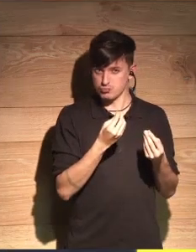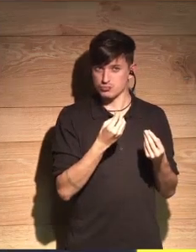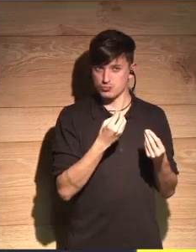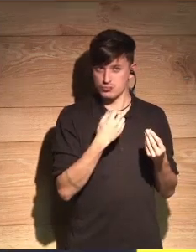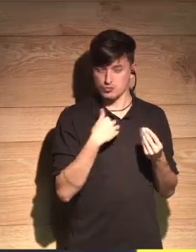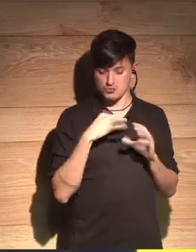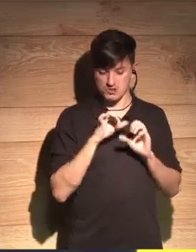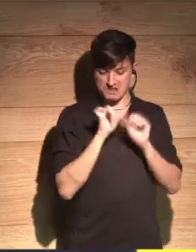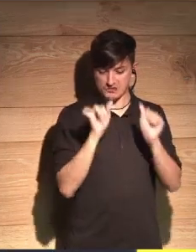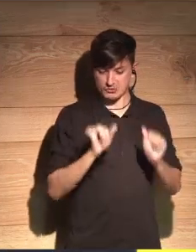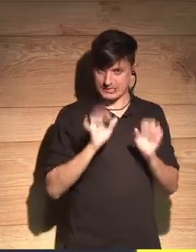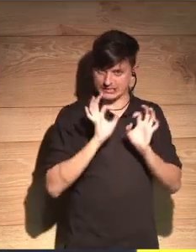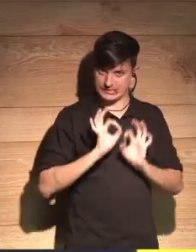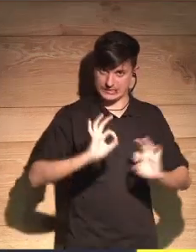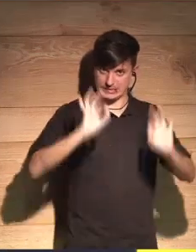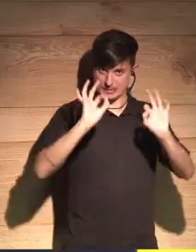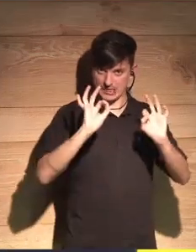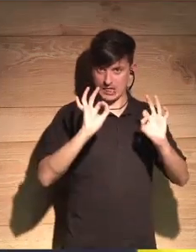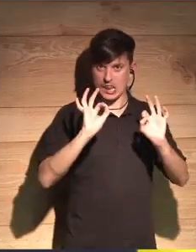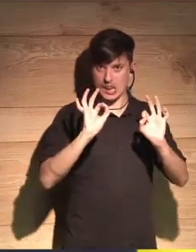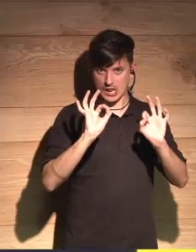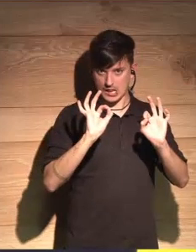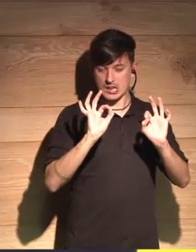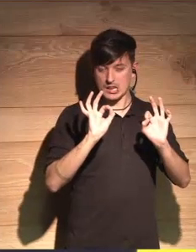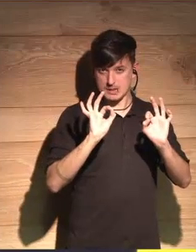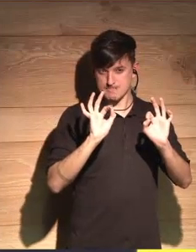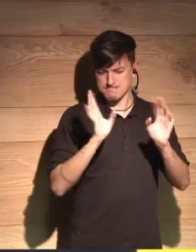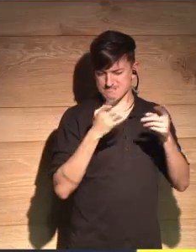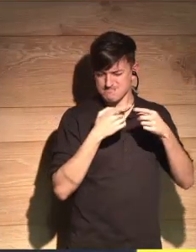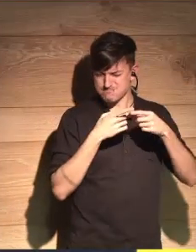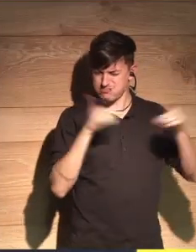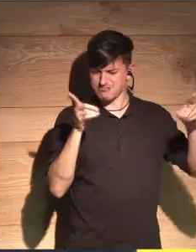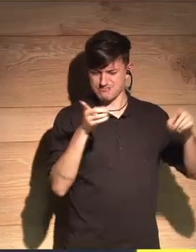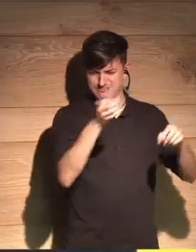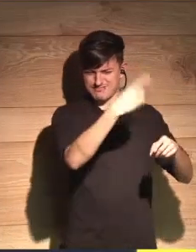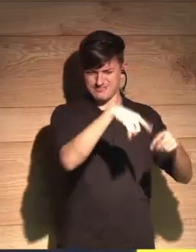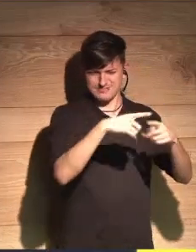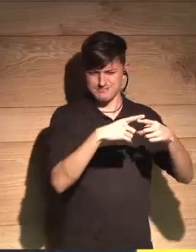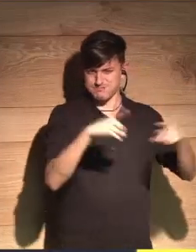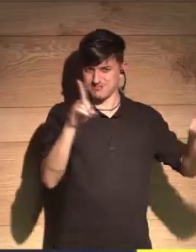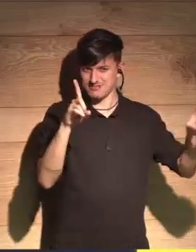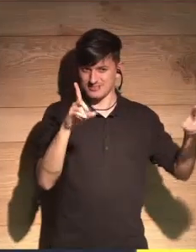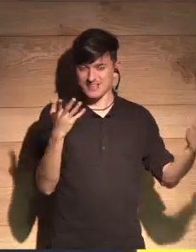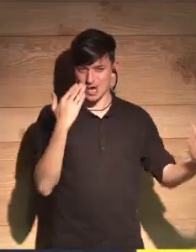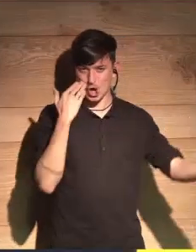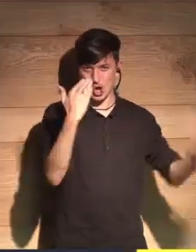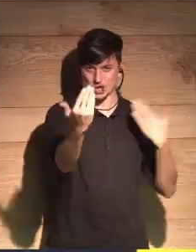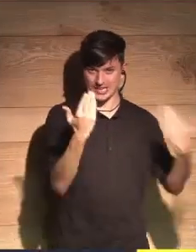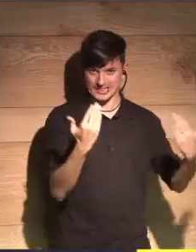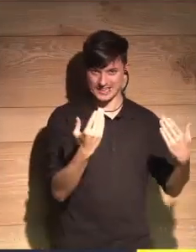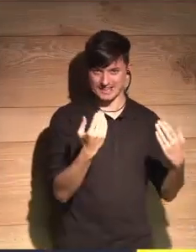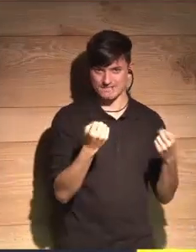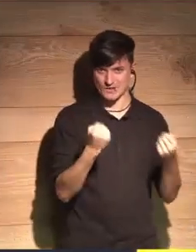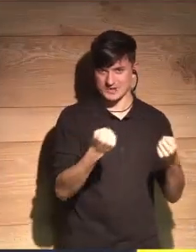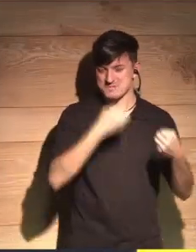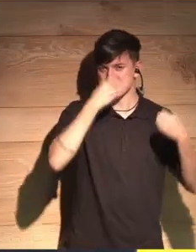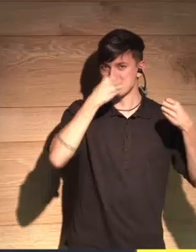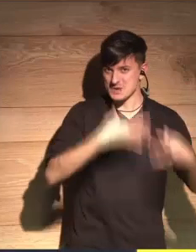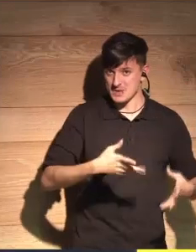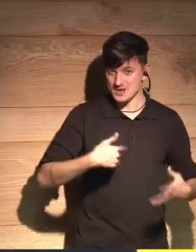cherish the projects that they are launching. I have a very particular way to speak or to present,